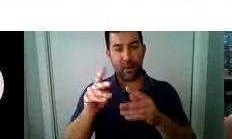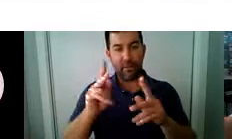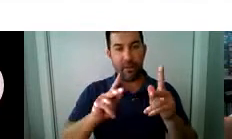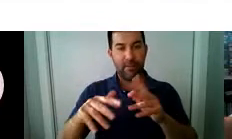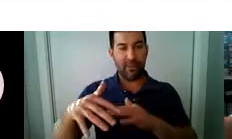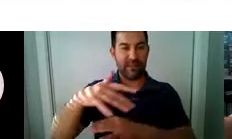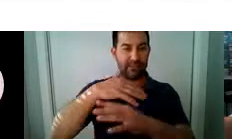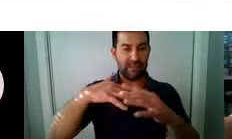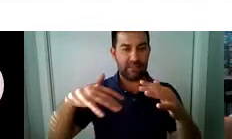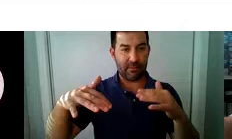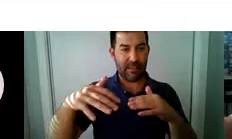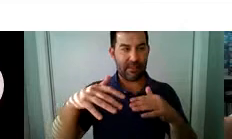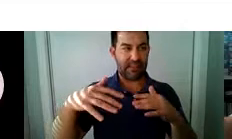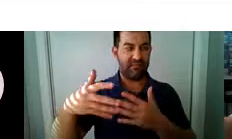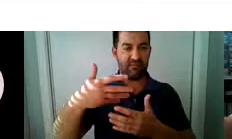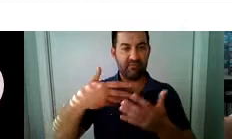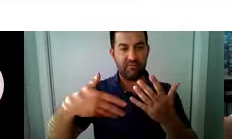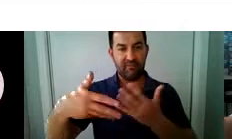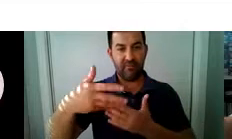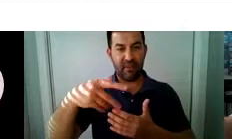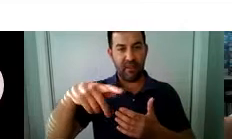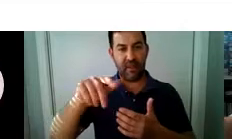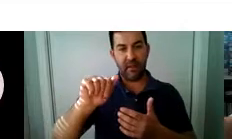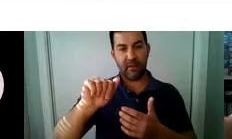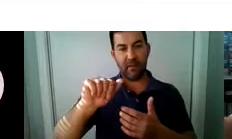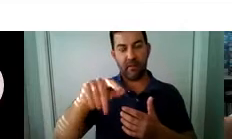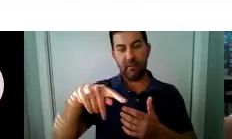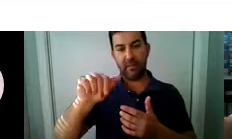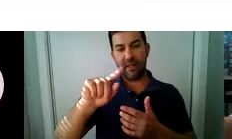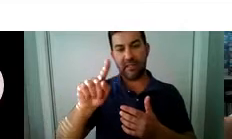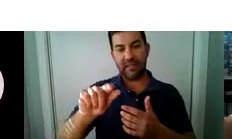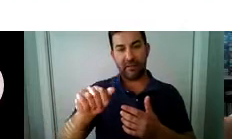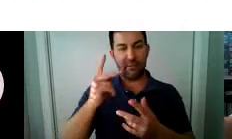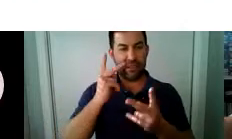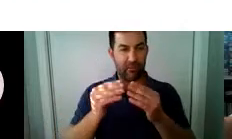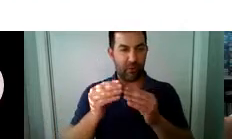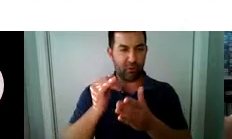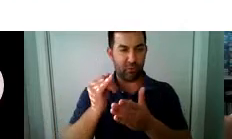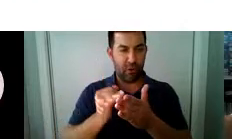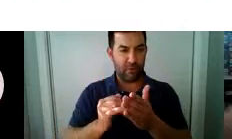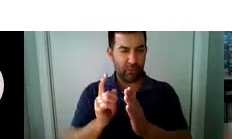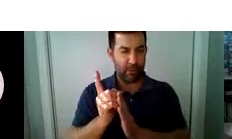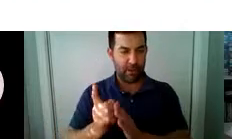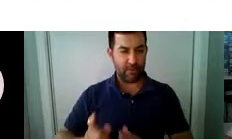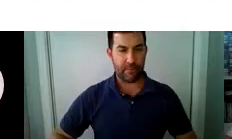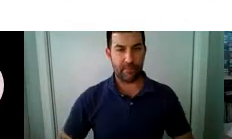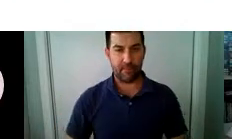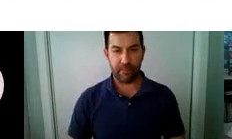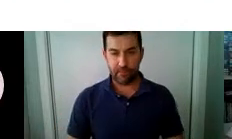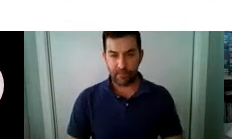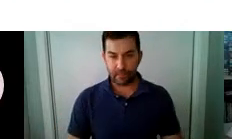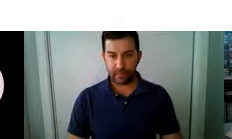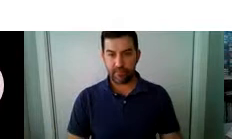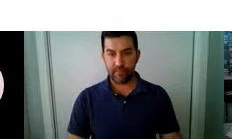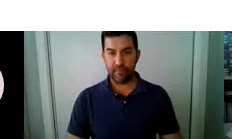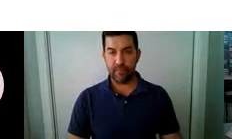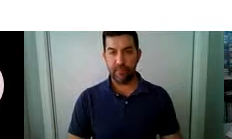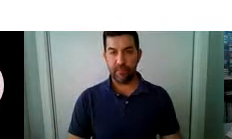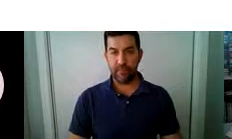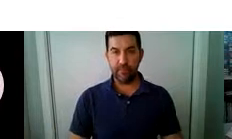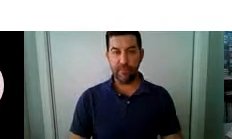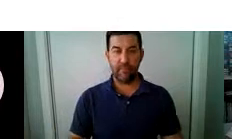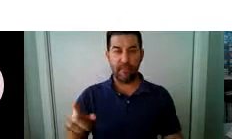public entry plaza, which we'll see some more drawings of in a minute. So this is the kind of station